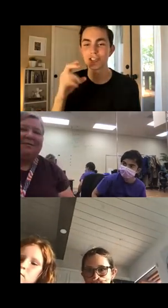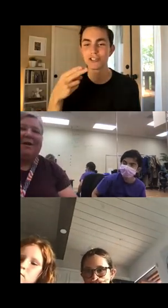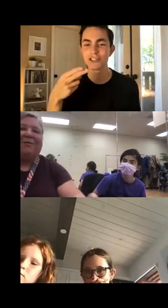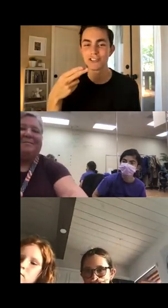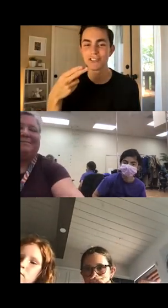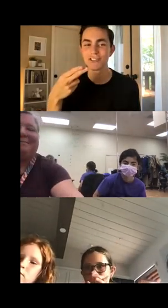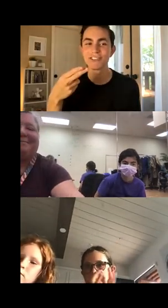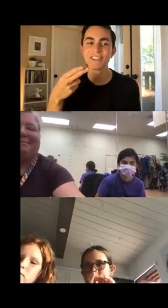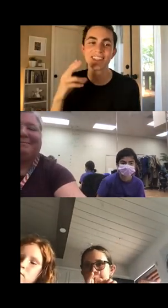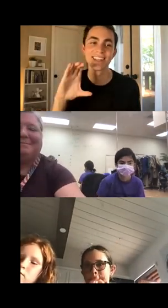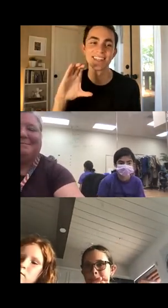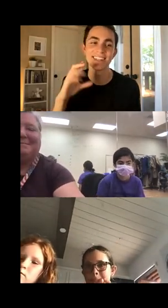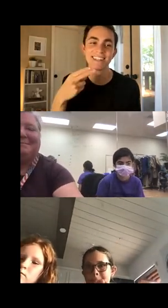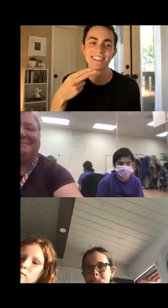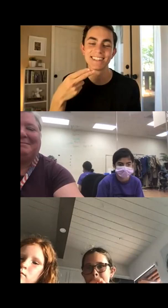Ch.